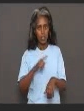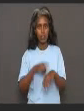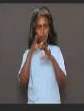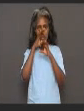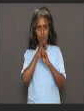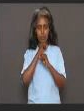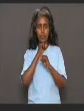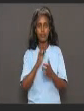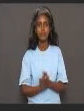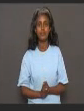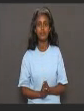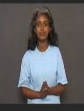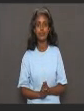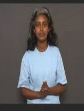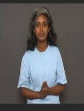Time's up.